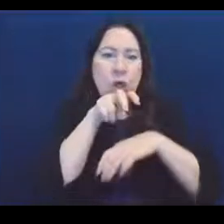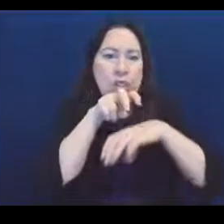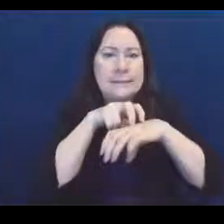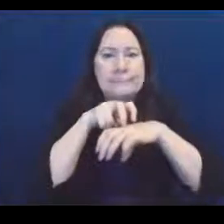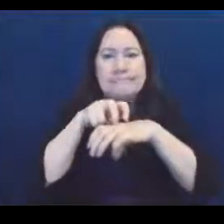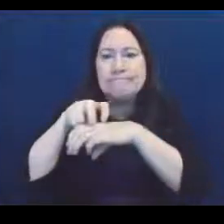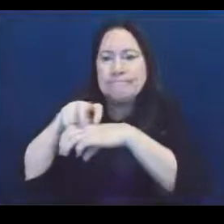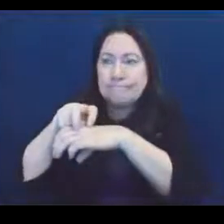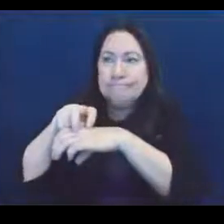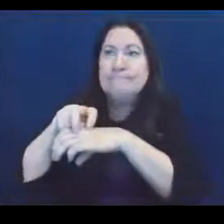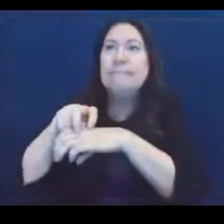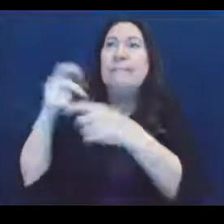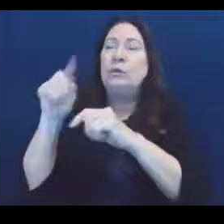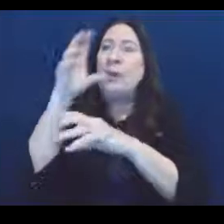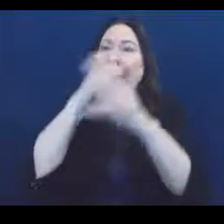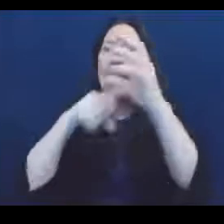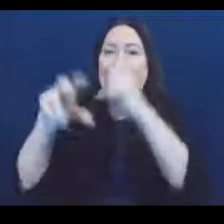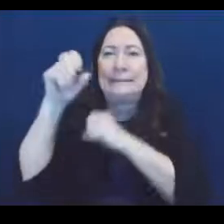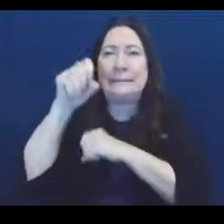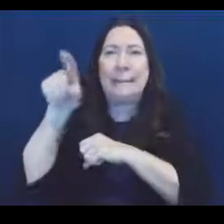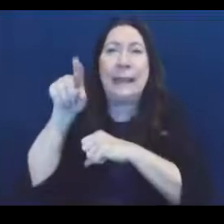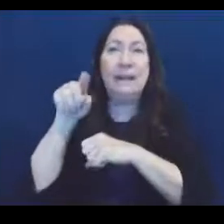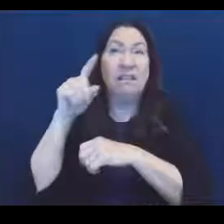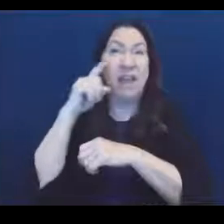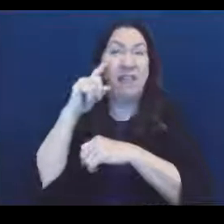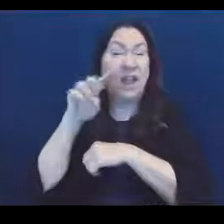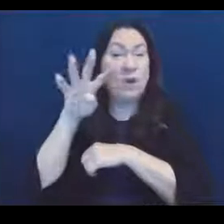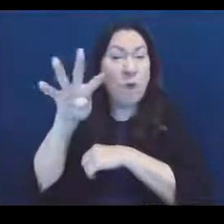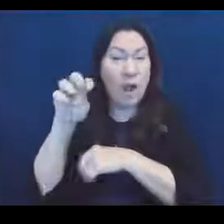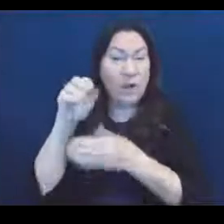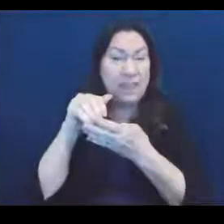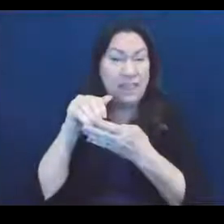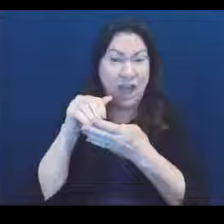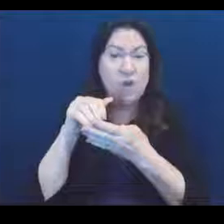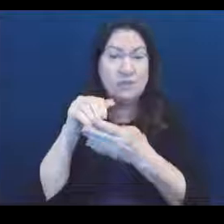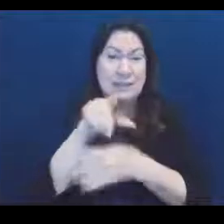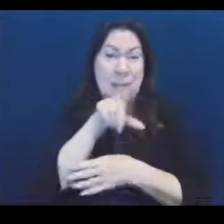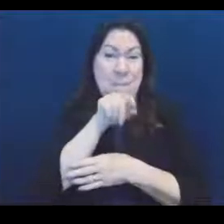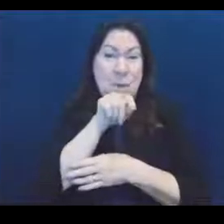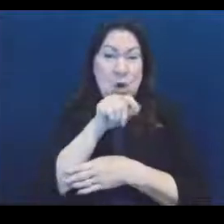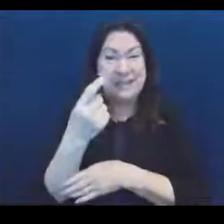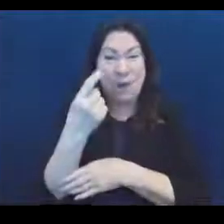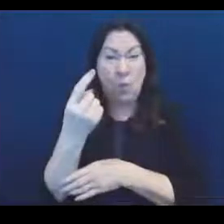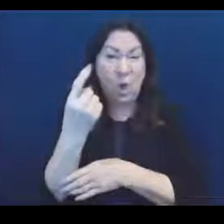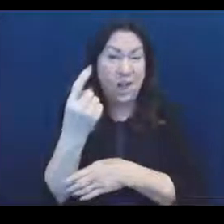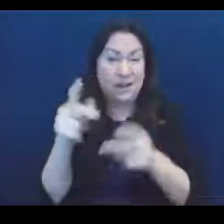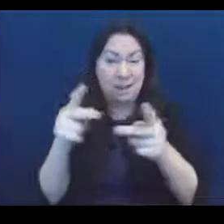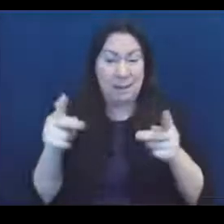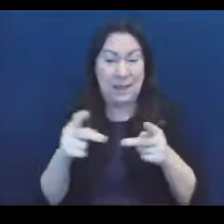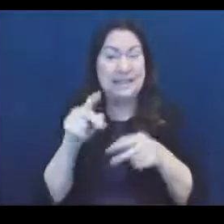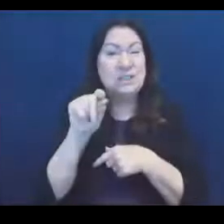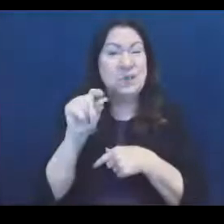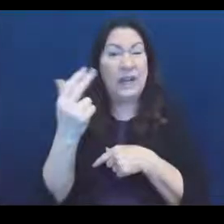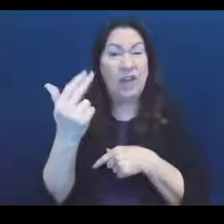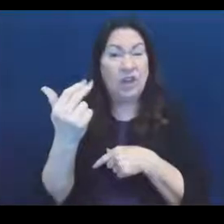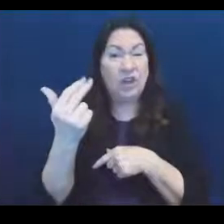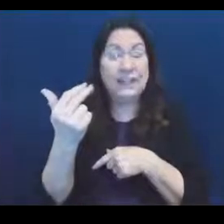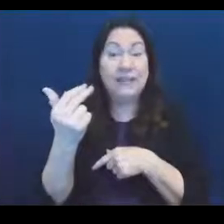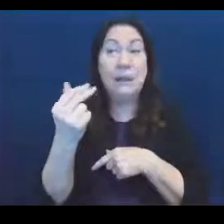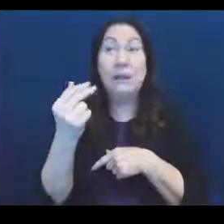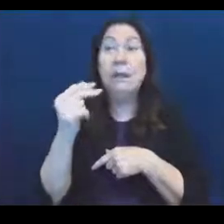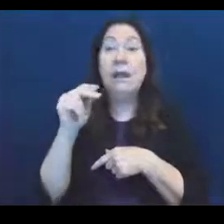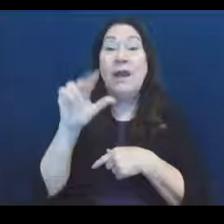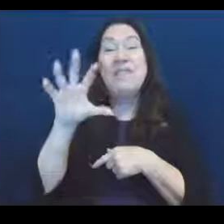sites. They were estimating that there were 400,000 birds at this single location here in the year 2013, and almost 500,000 birds